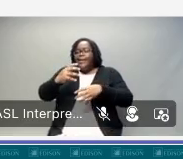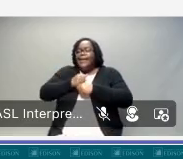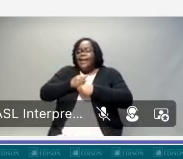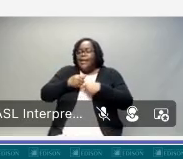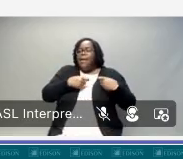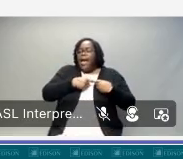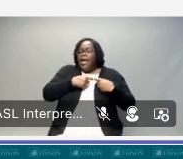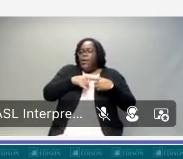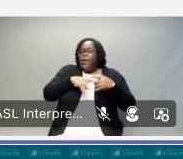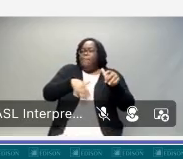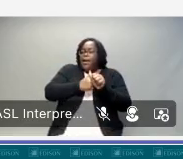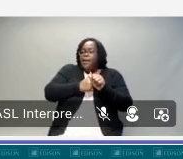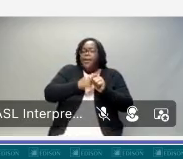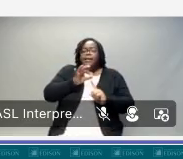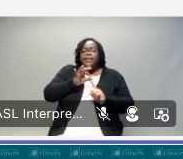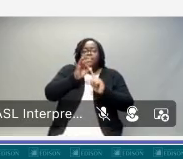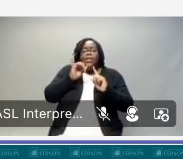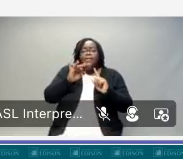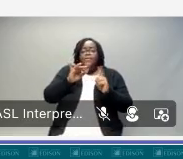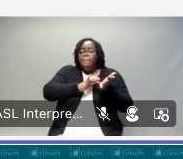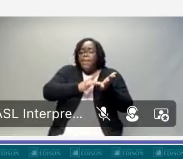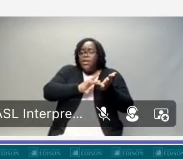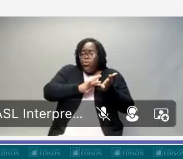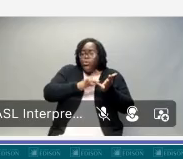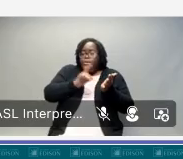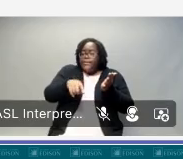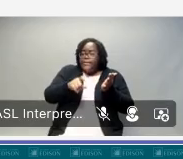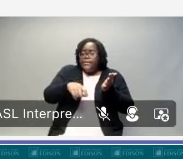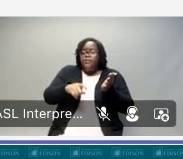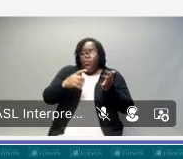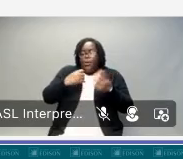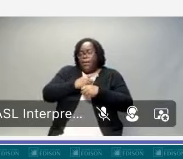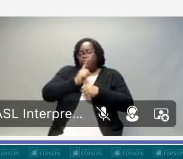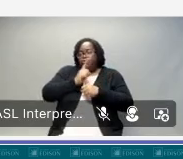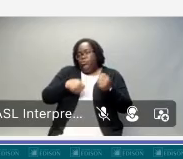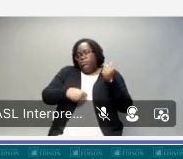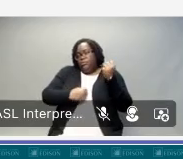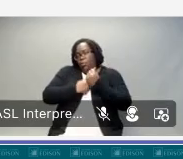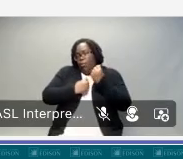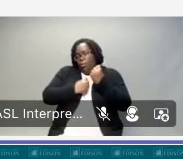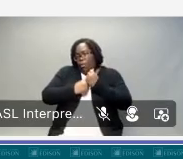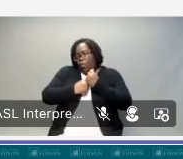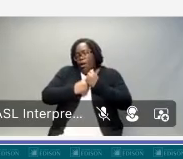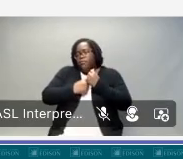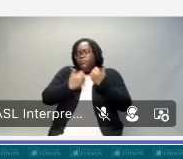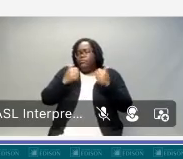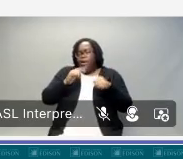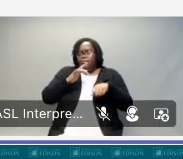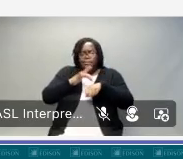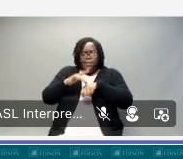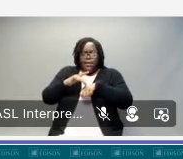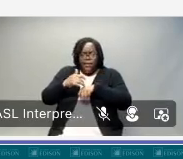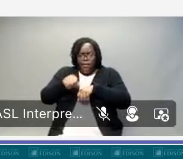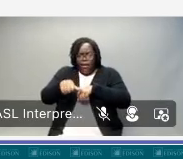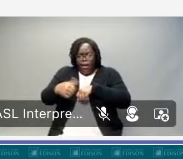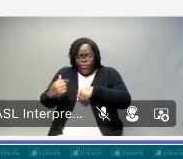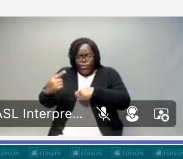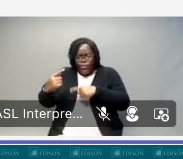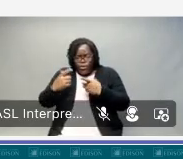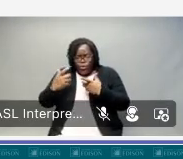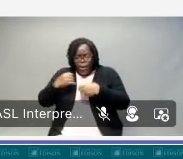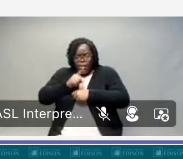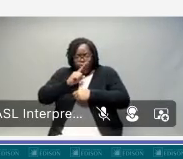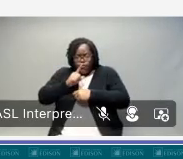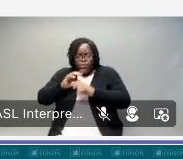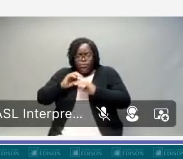or AFN needs. We want to make sure that you're supported. So let me see if I can touch on some other components of this, because I want to make sure we get